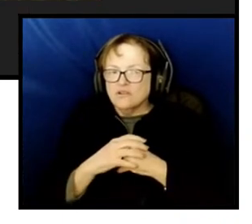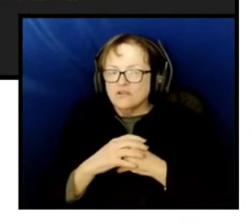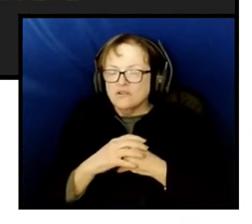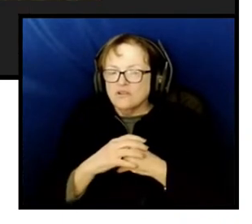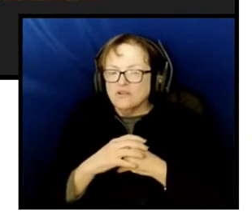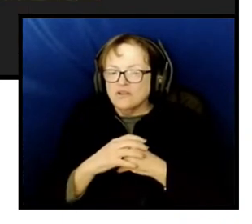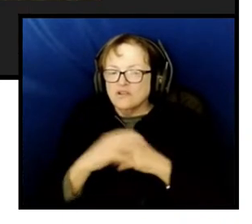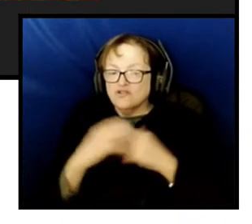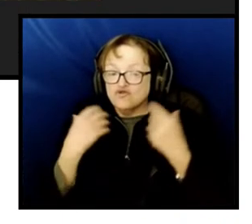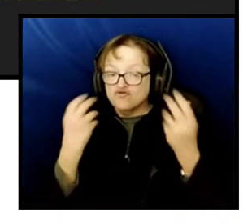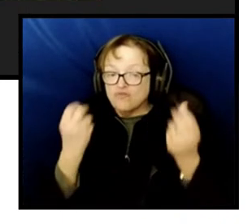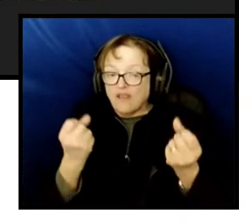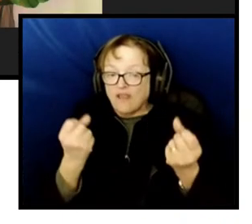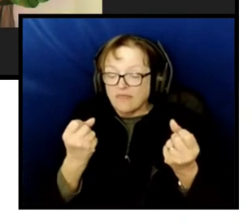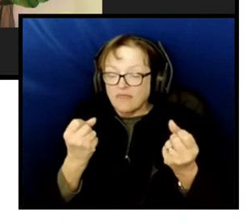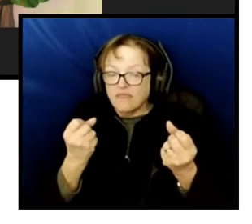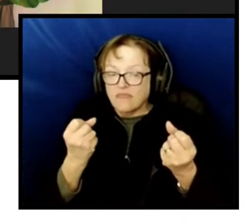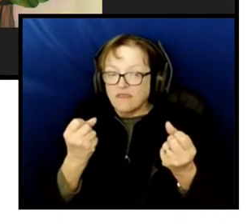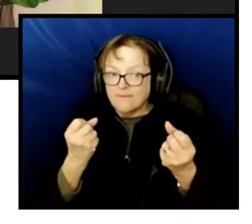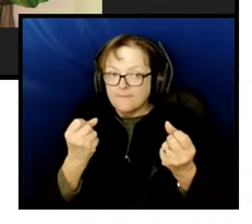This is Strength.